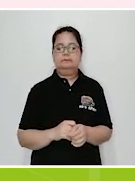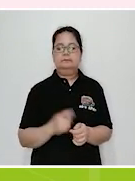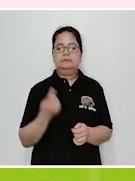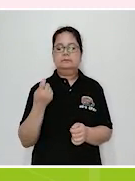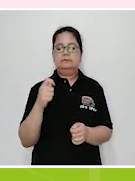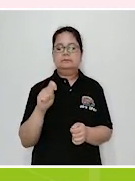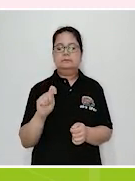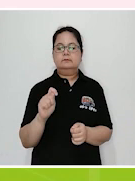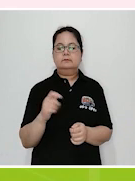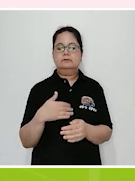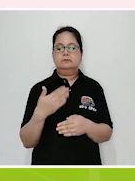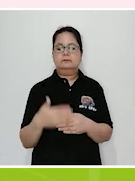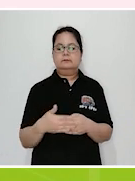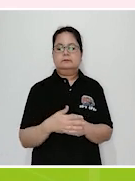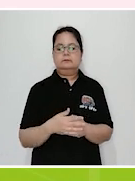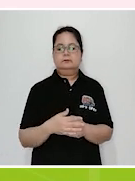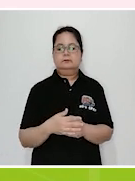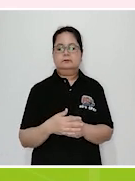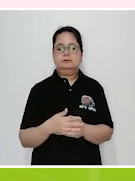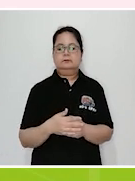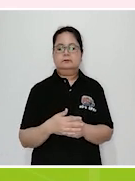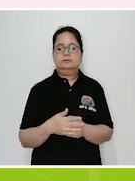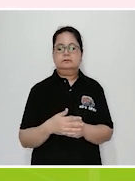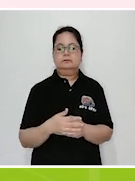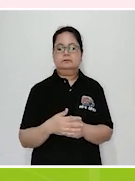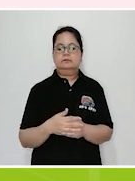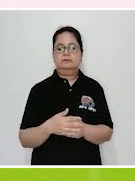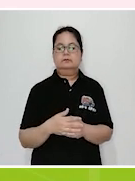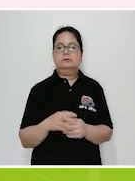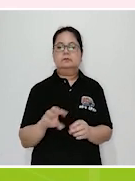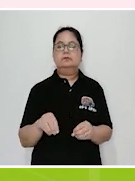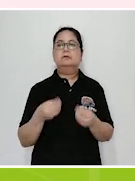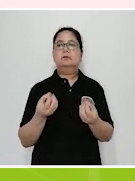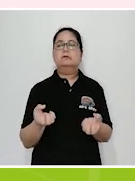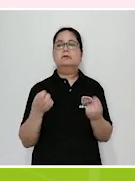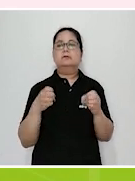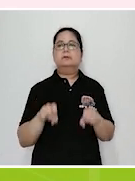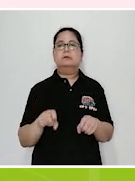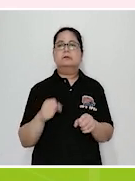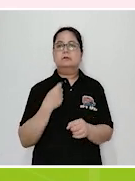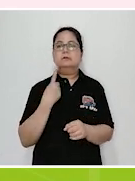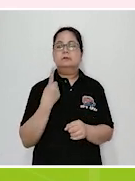Let us try this one. I will give a scenario and